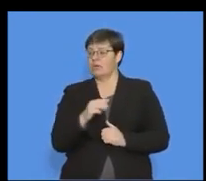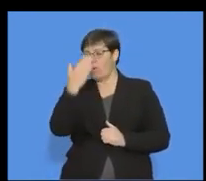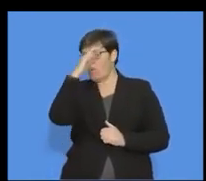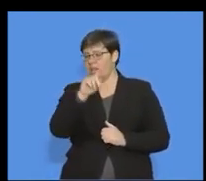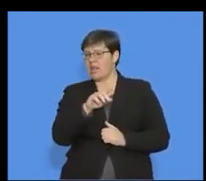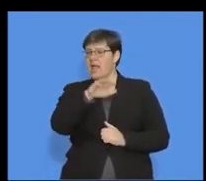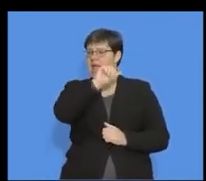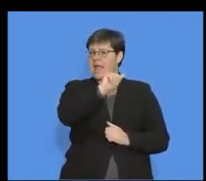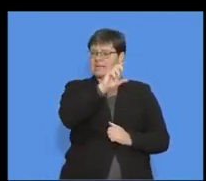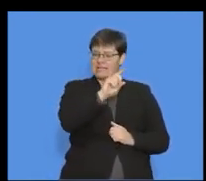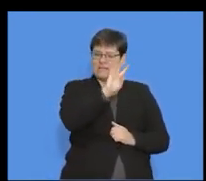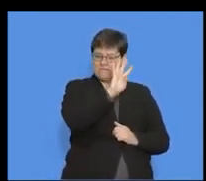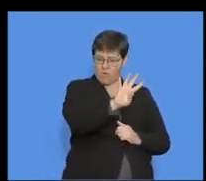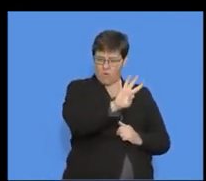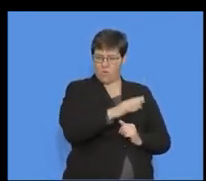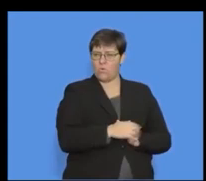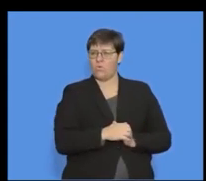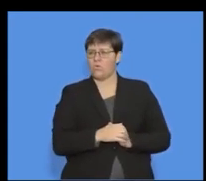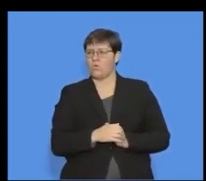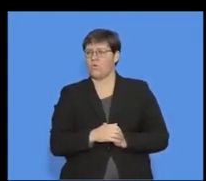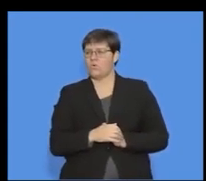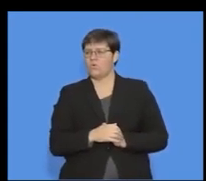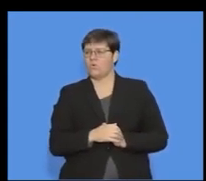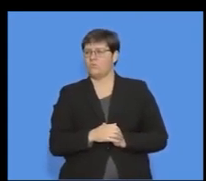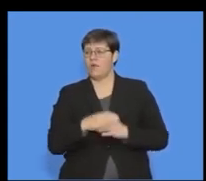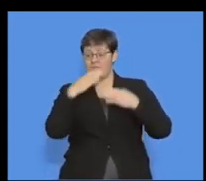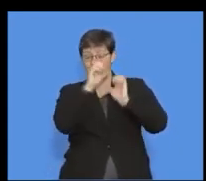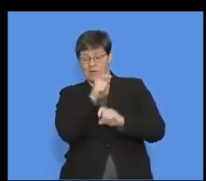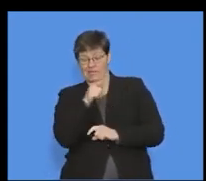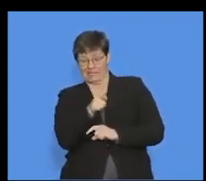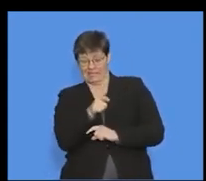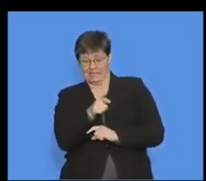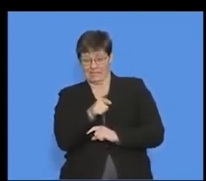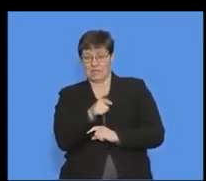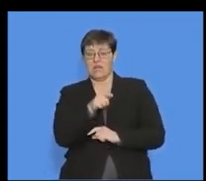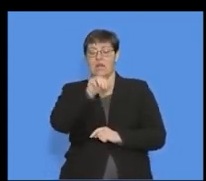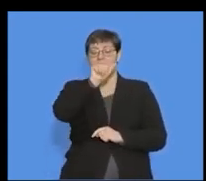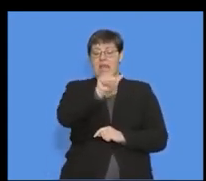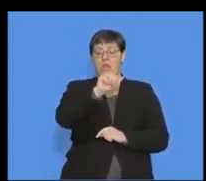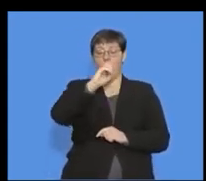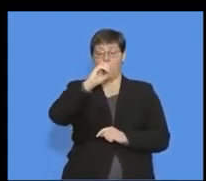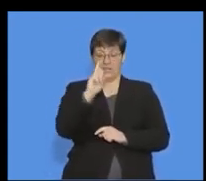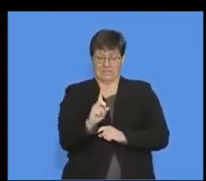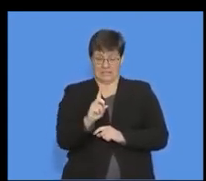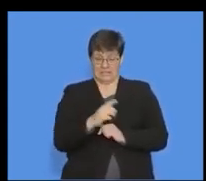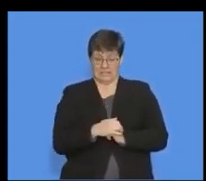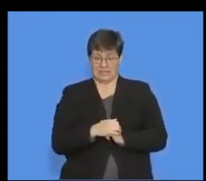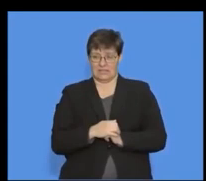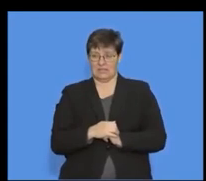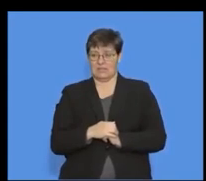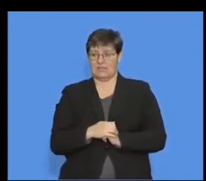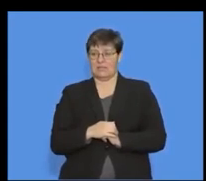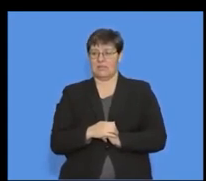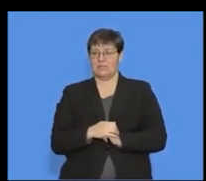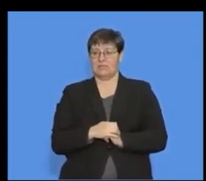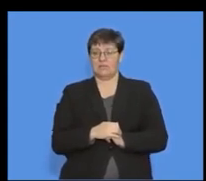I know that AD is 4 centimeters, so I will focus in triangle AOD. So I